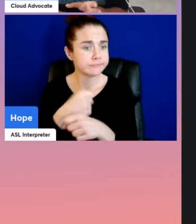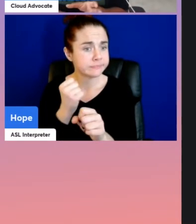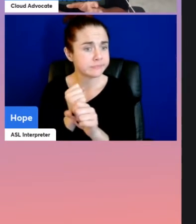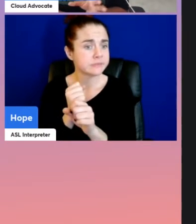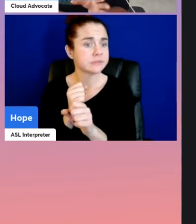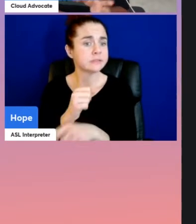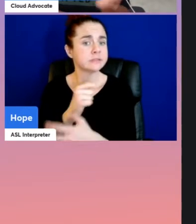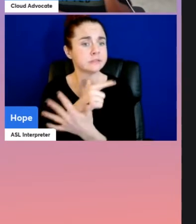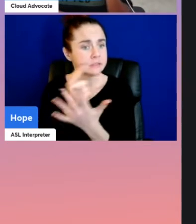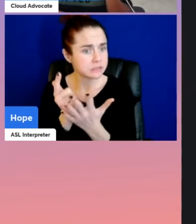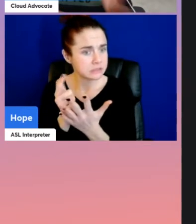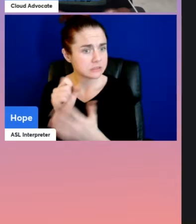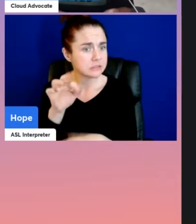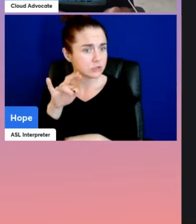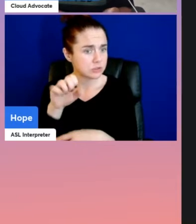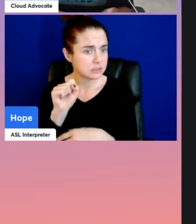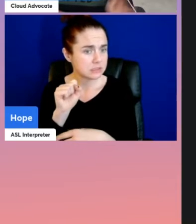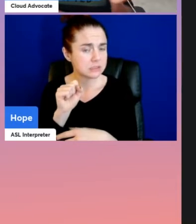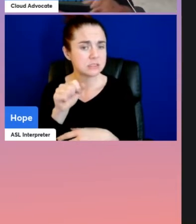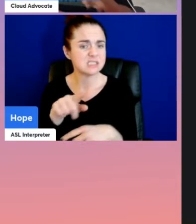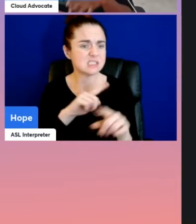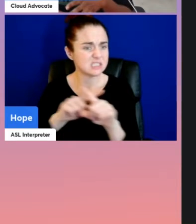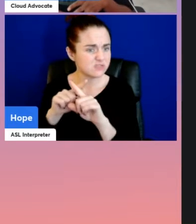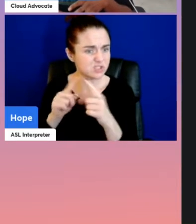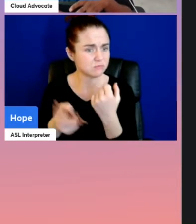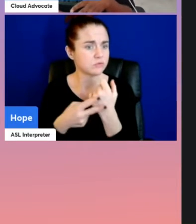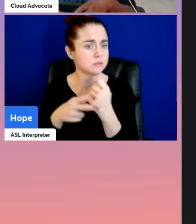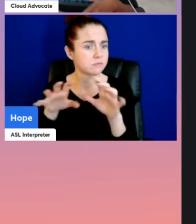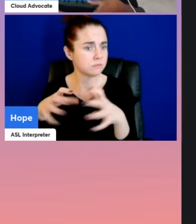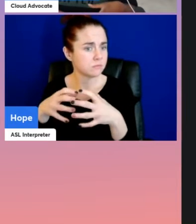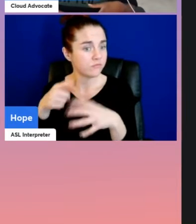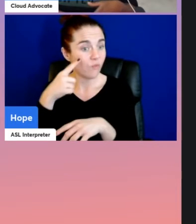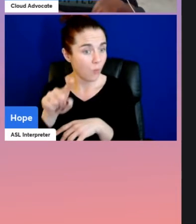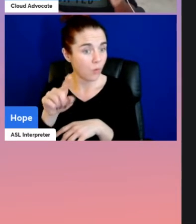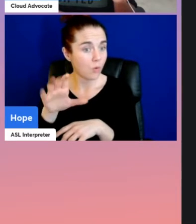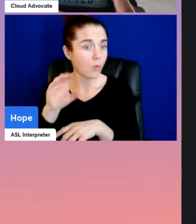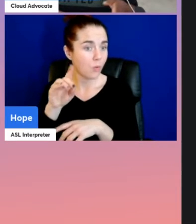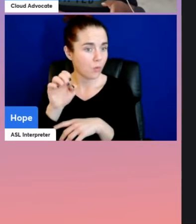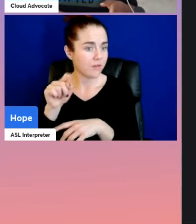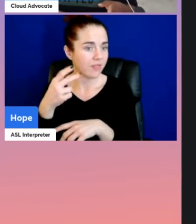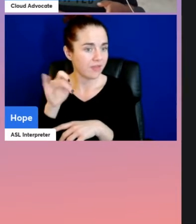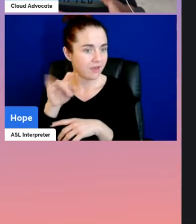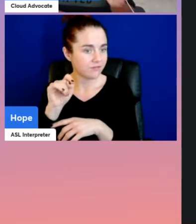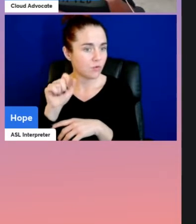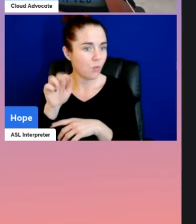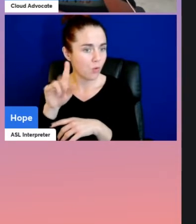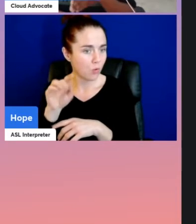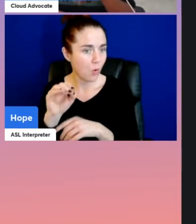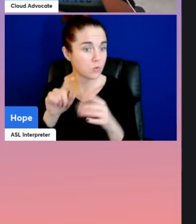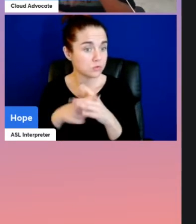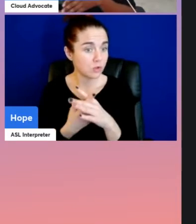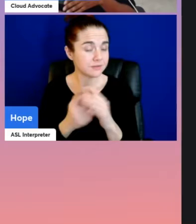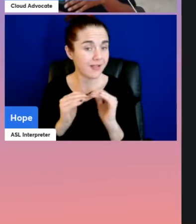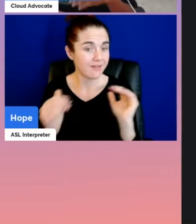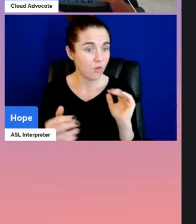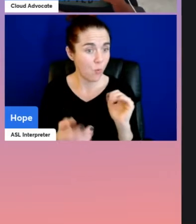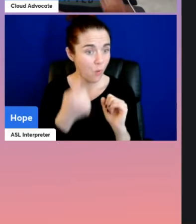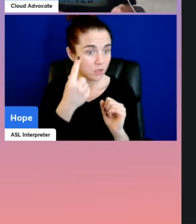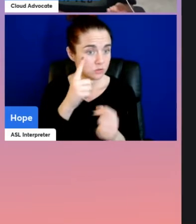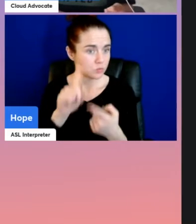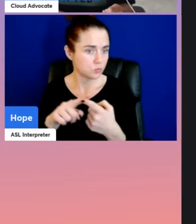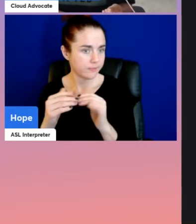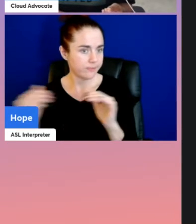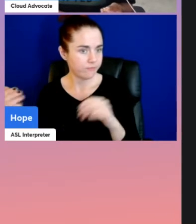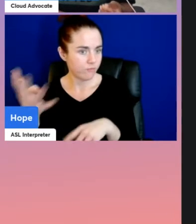of different repos for Code Theft Auto. And they go from level 1 all the way to level 4.